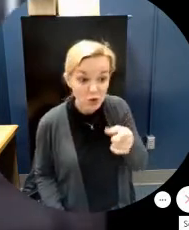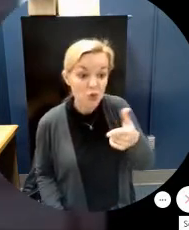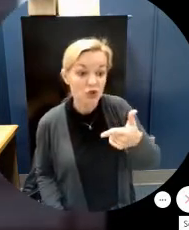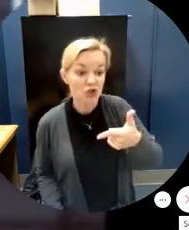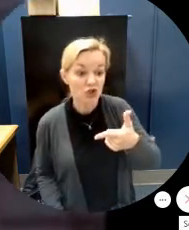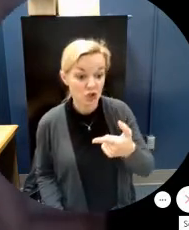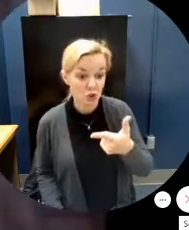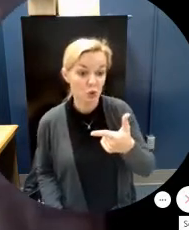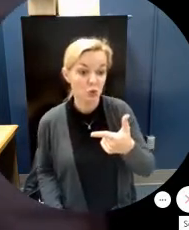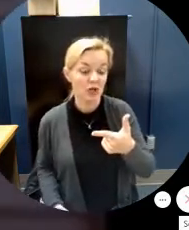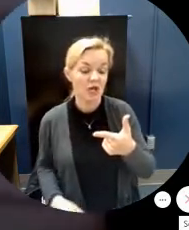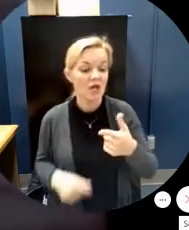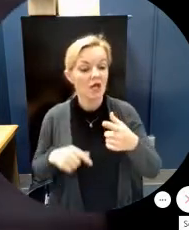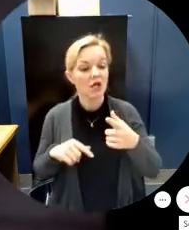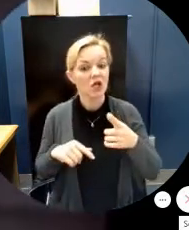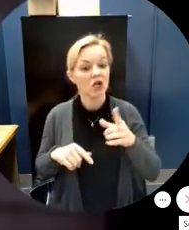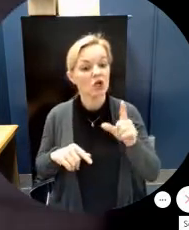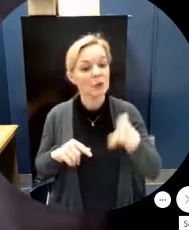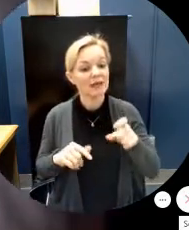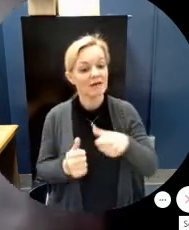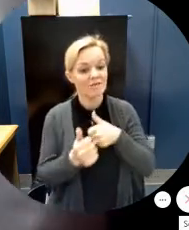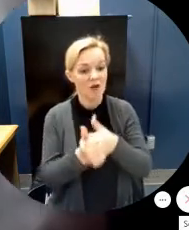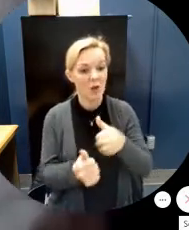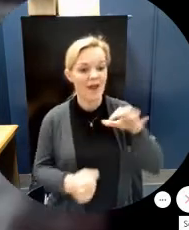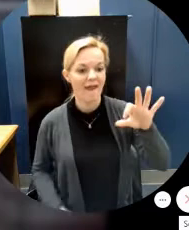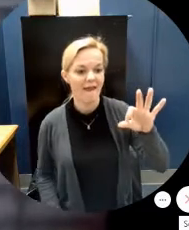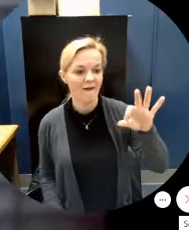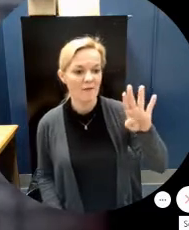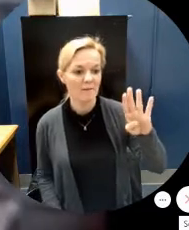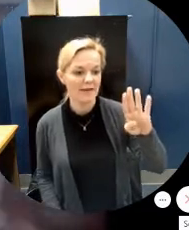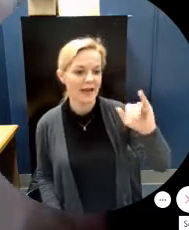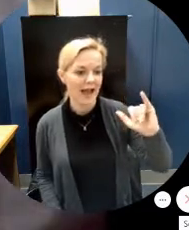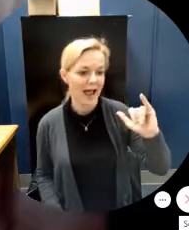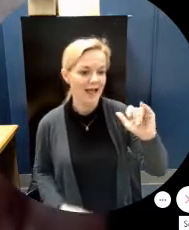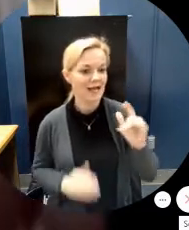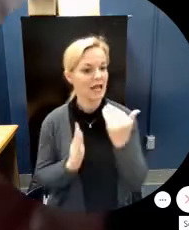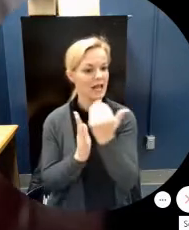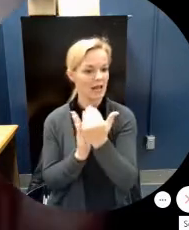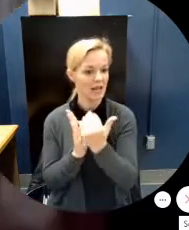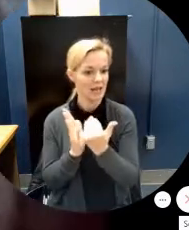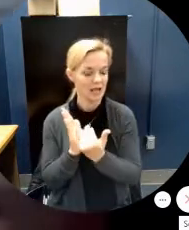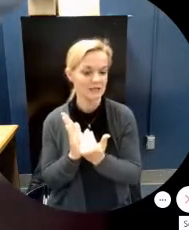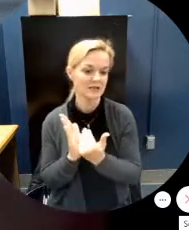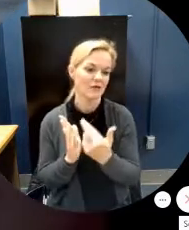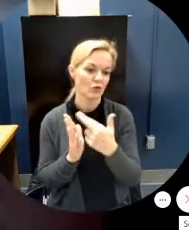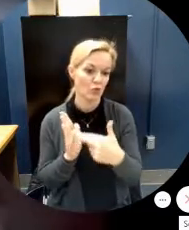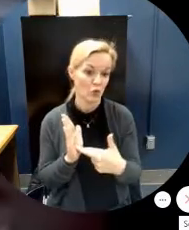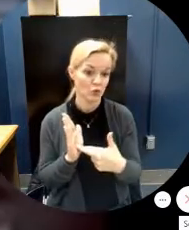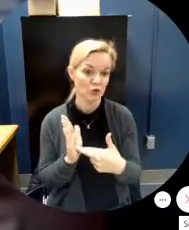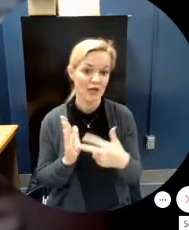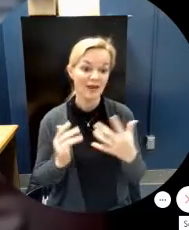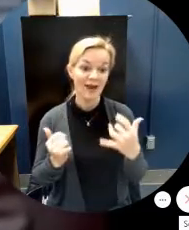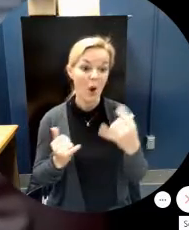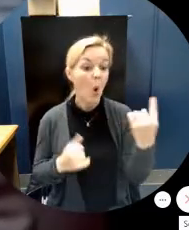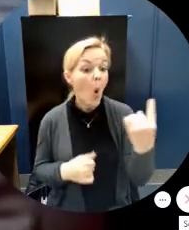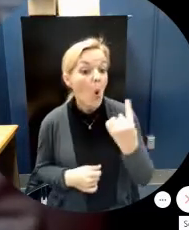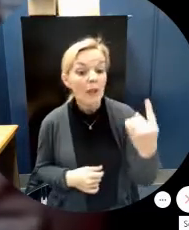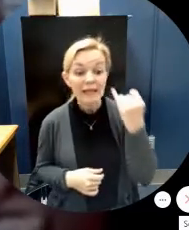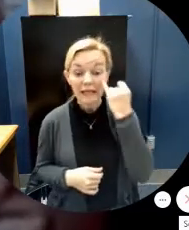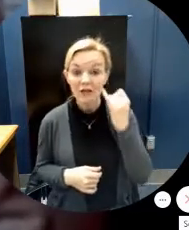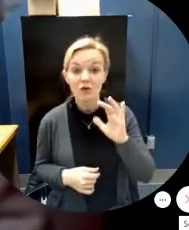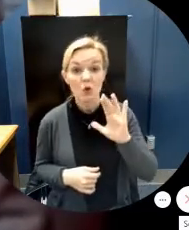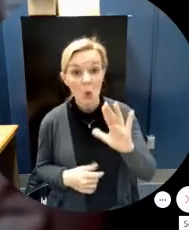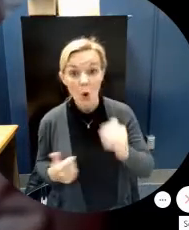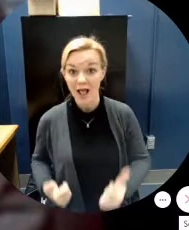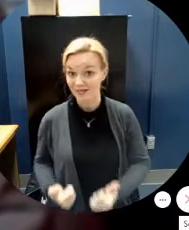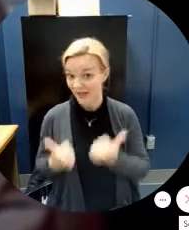base your decision on the FBI guidelines for the use of deadly force. Shoot only when your life, or the